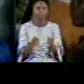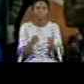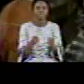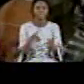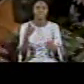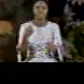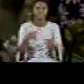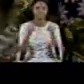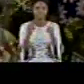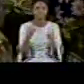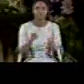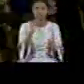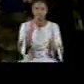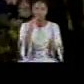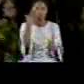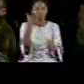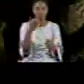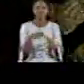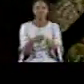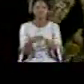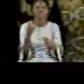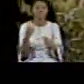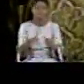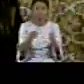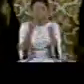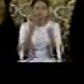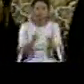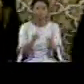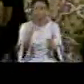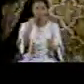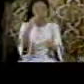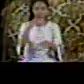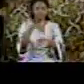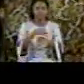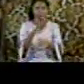there the power is there the power is released there